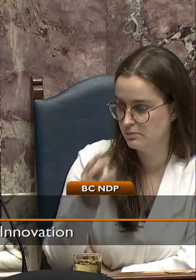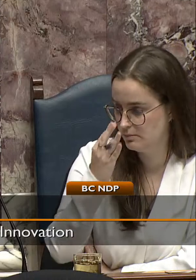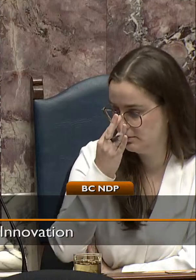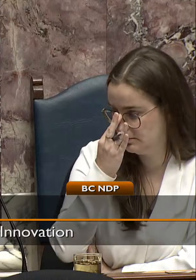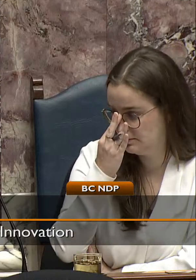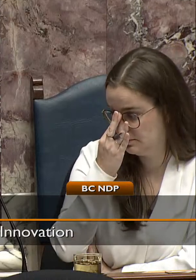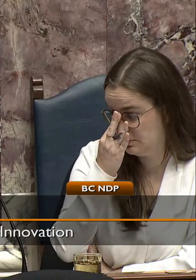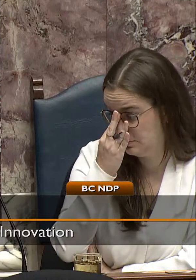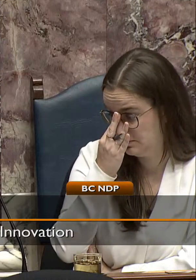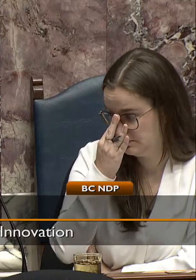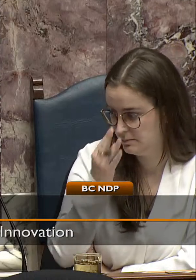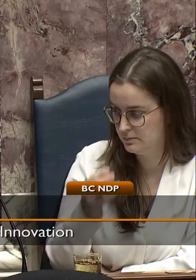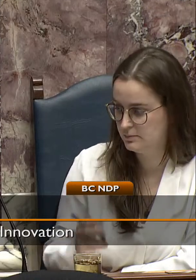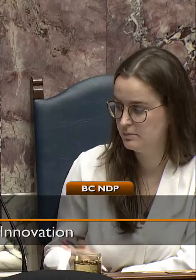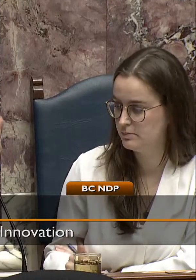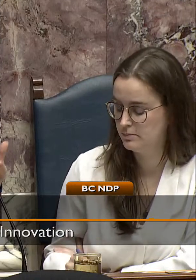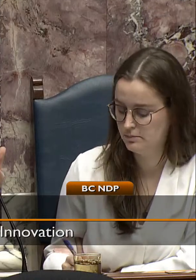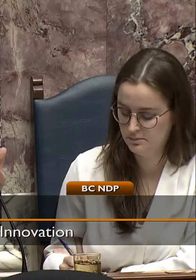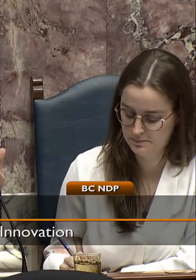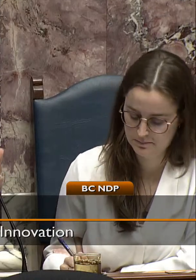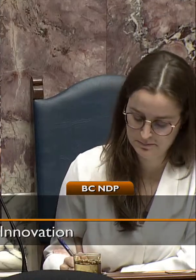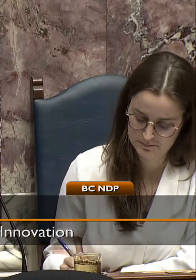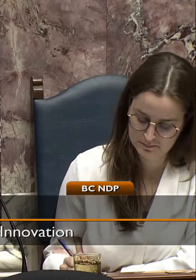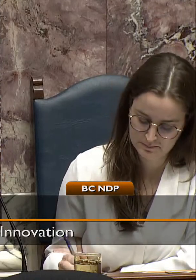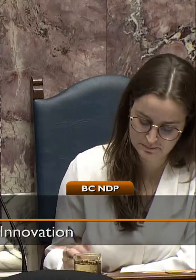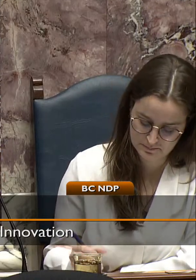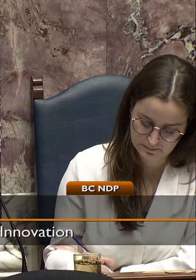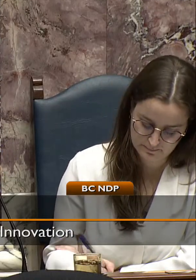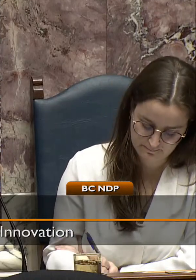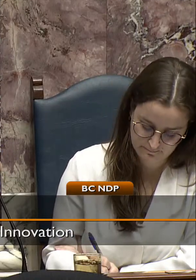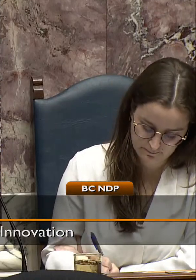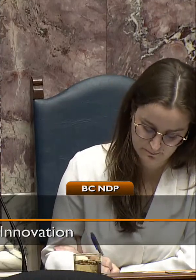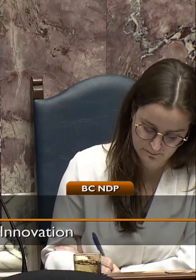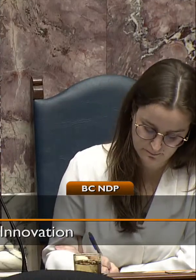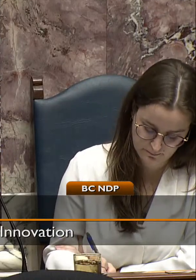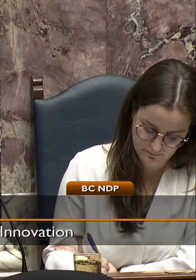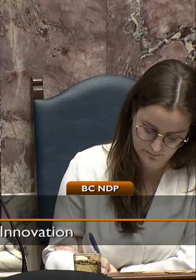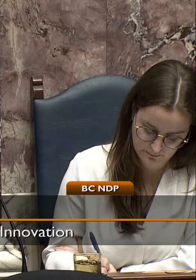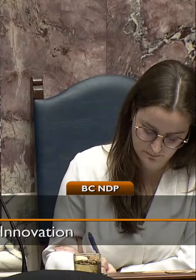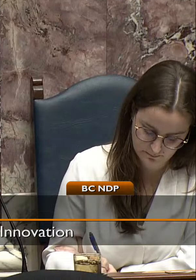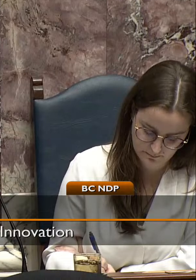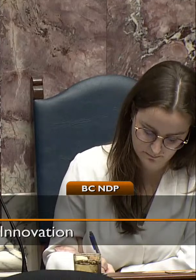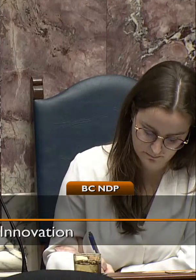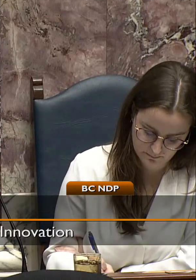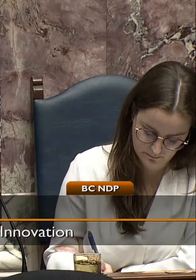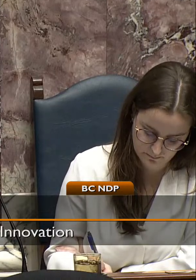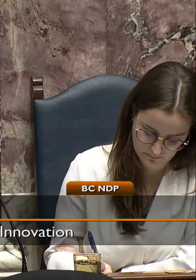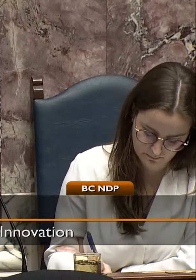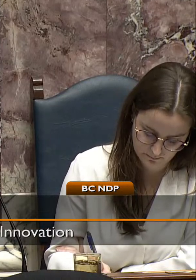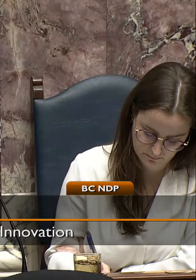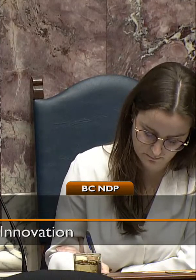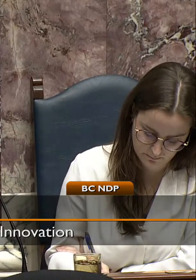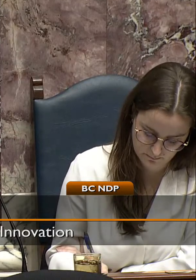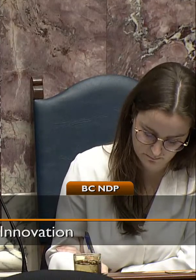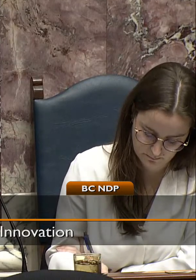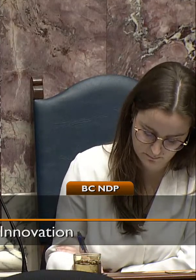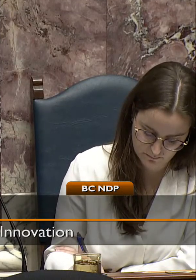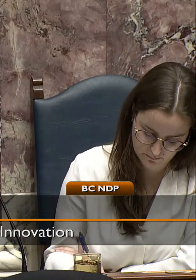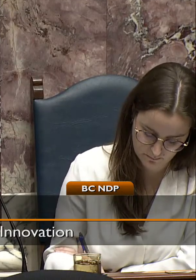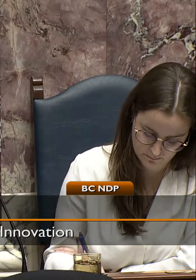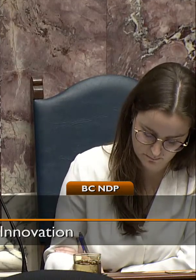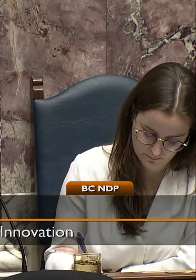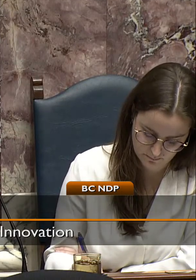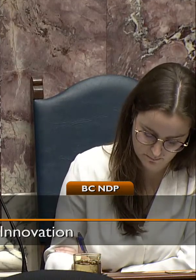a range of scenarios in their forecasting, and that includes scenarios with high levels of